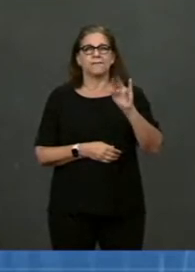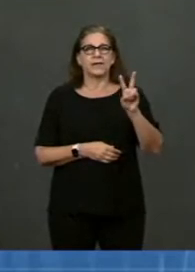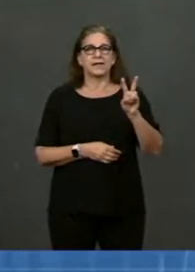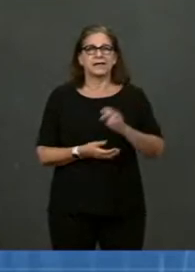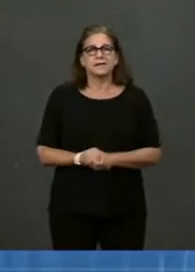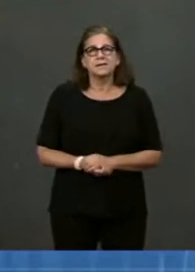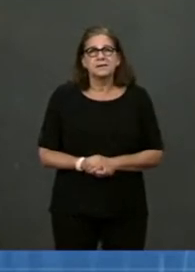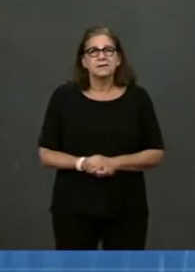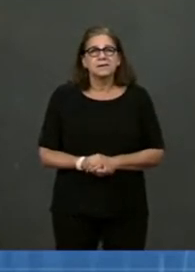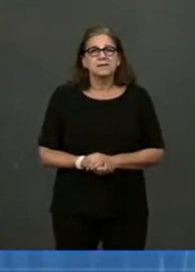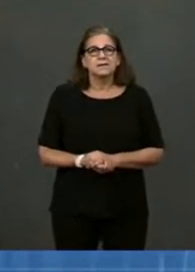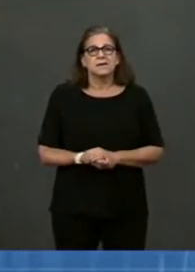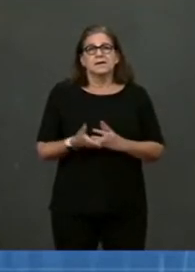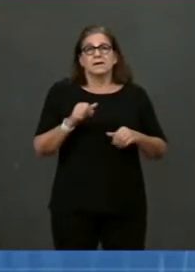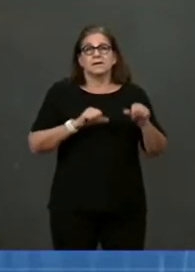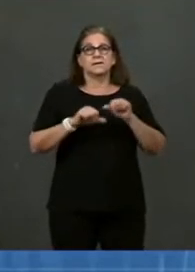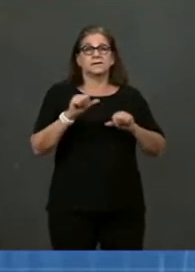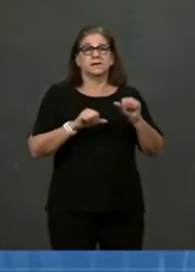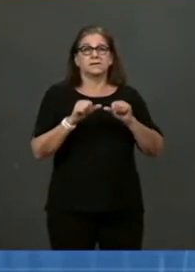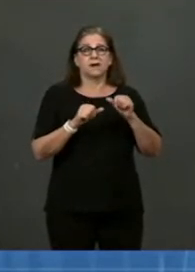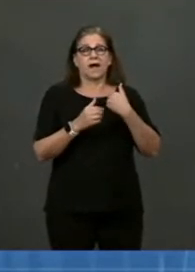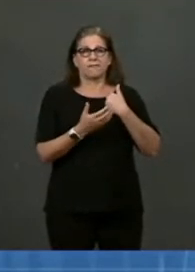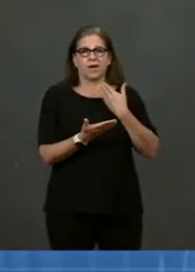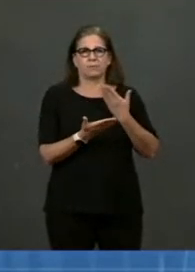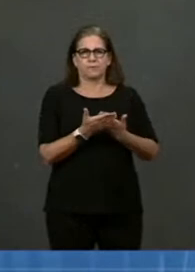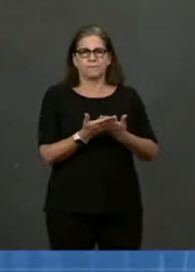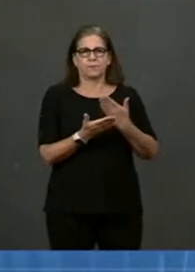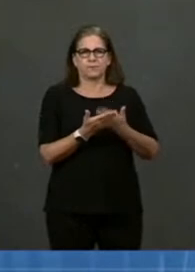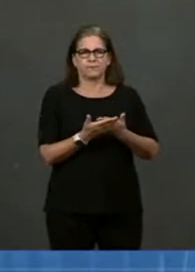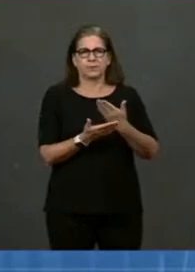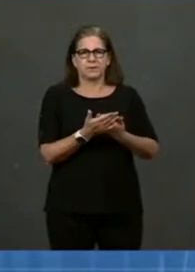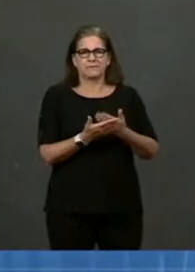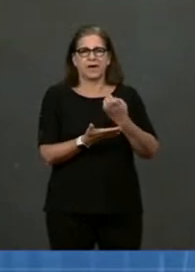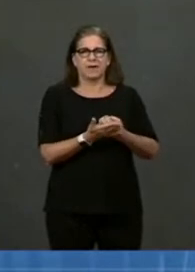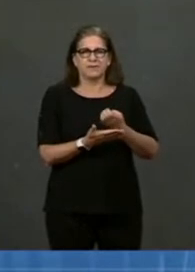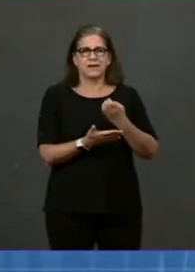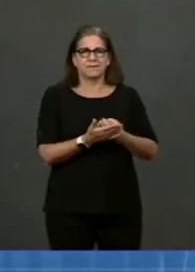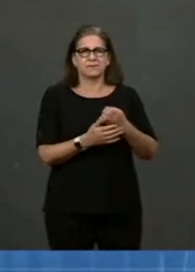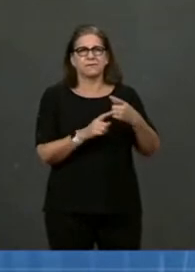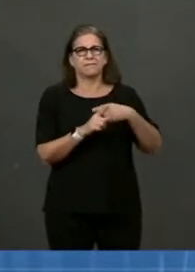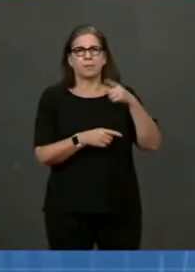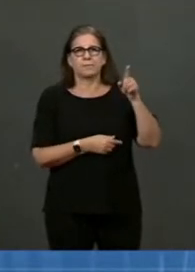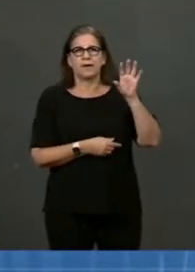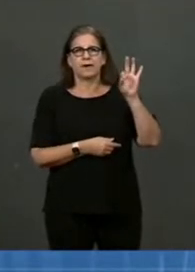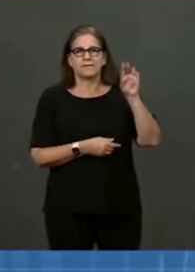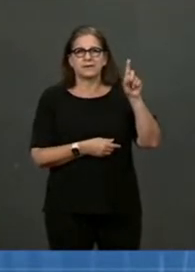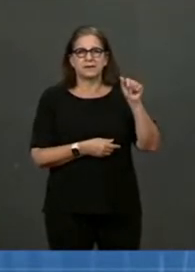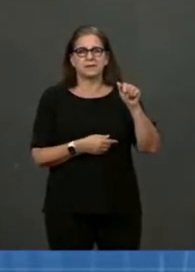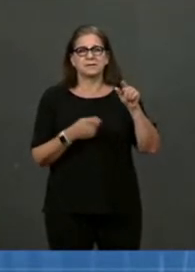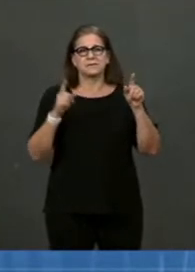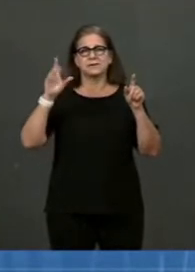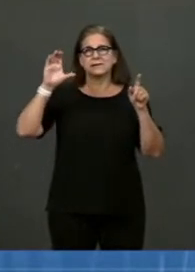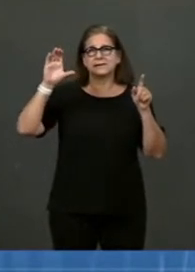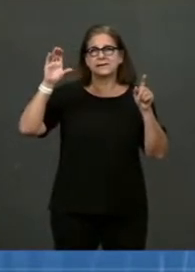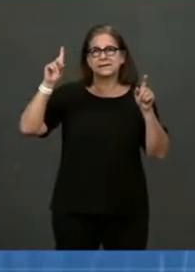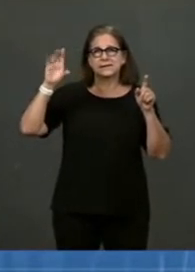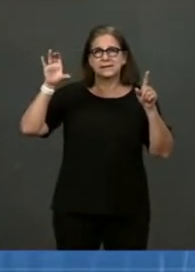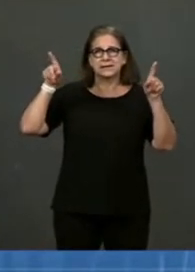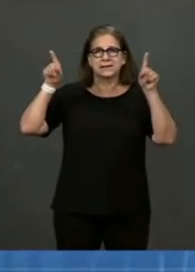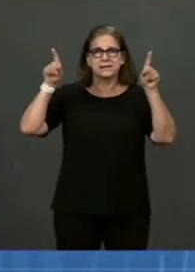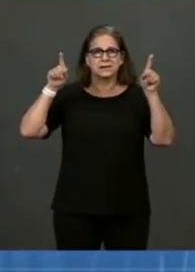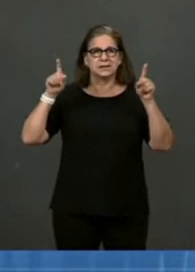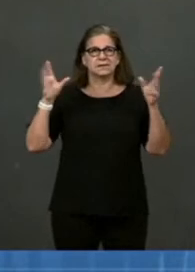the deliberations of the FDA and ultimately the CDC on boosters relate to a mix and match